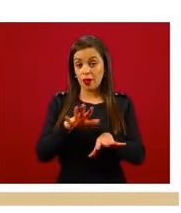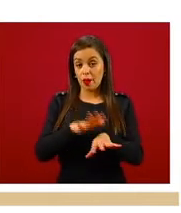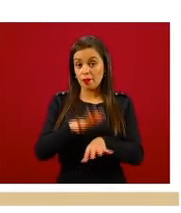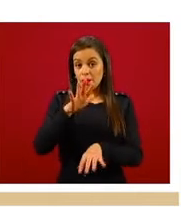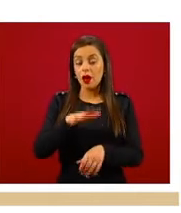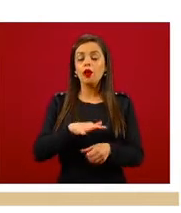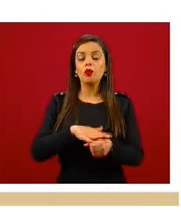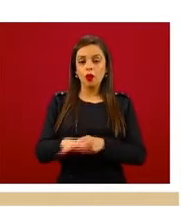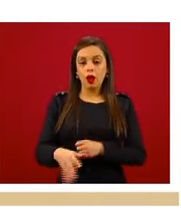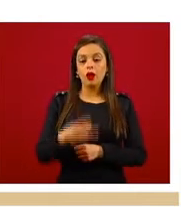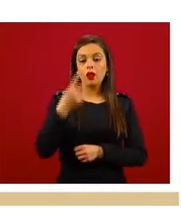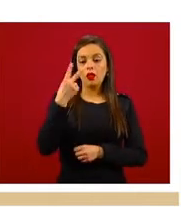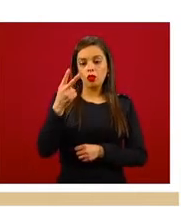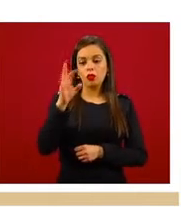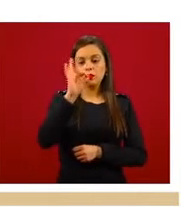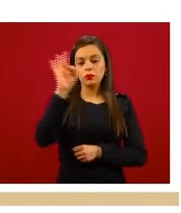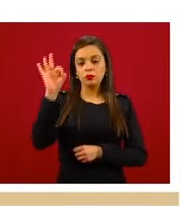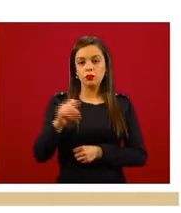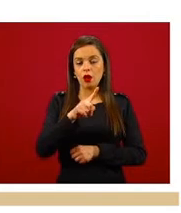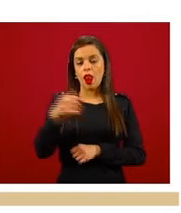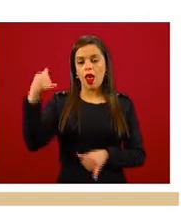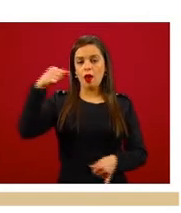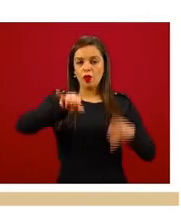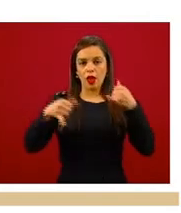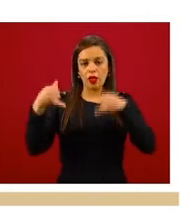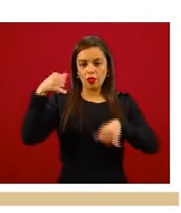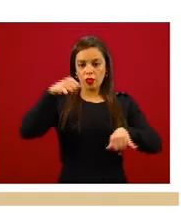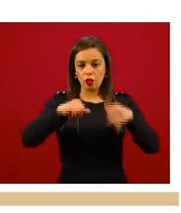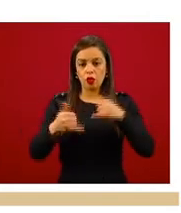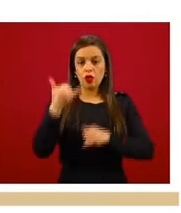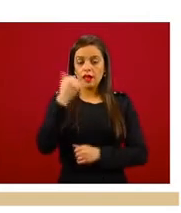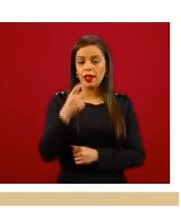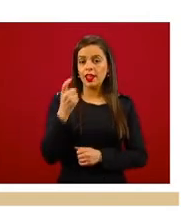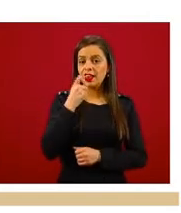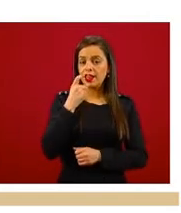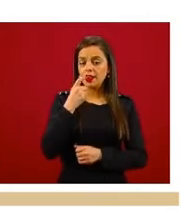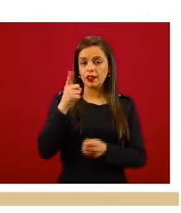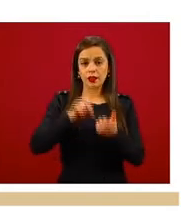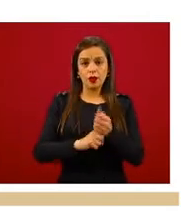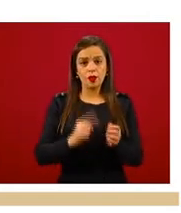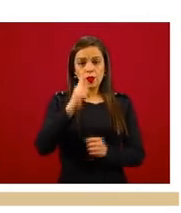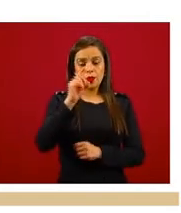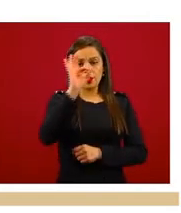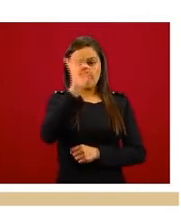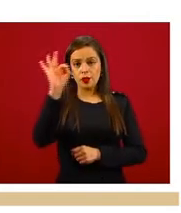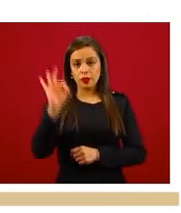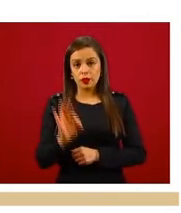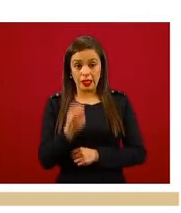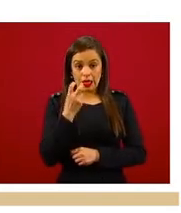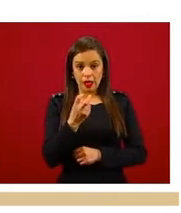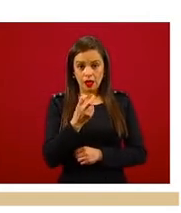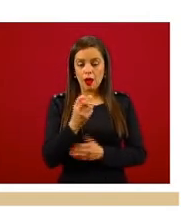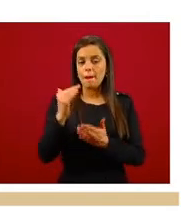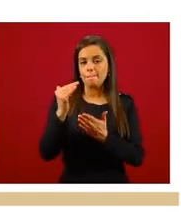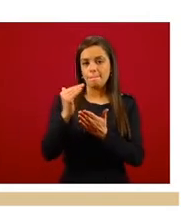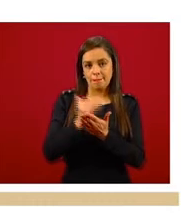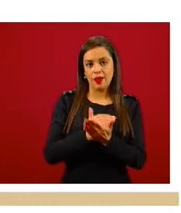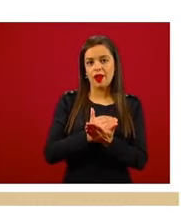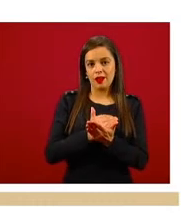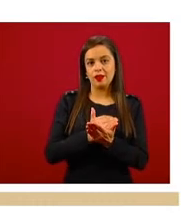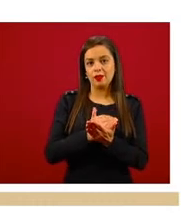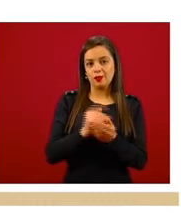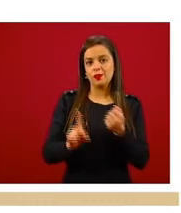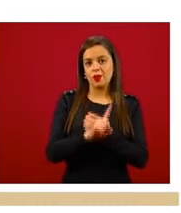go deeper, we can see personnel from laboratories at 2% and dental workers